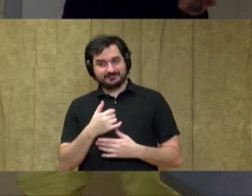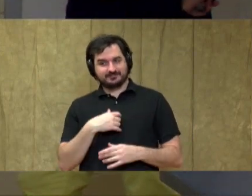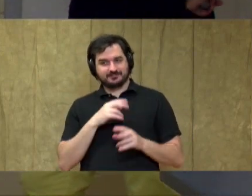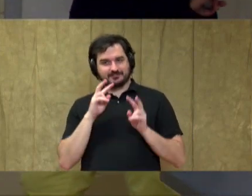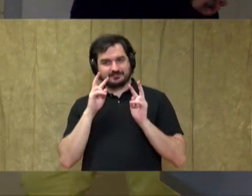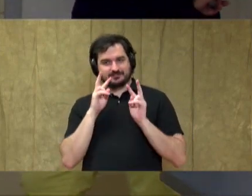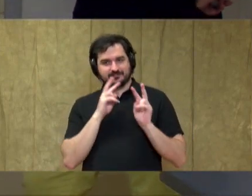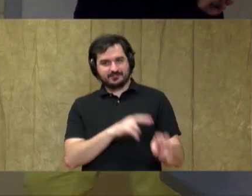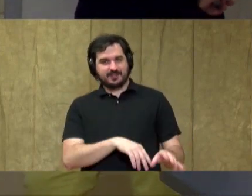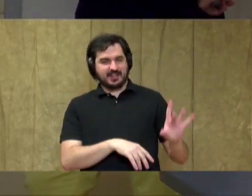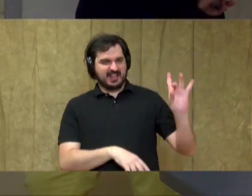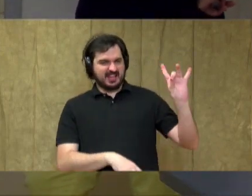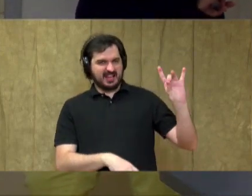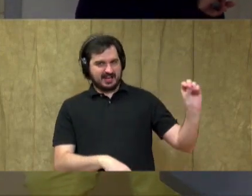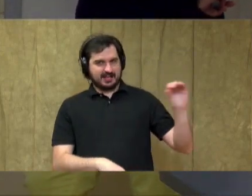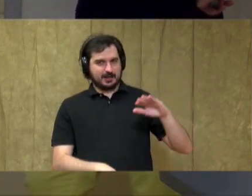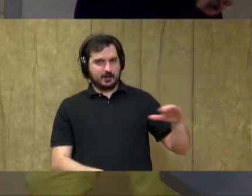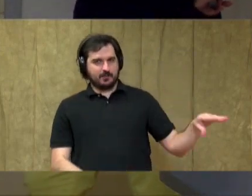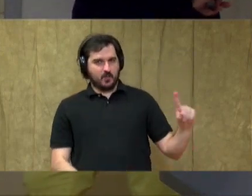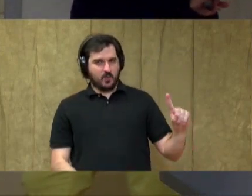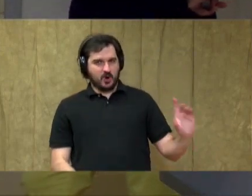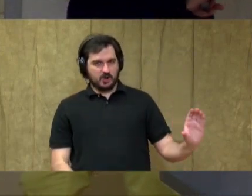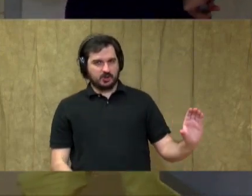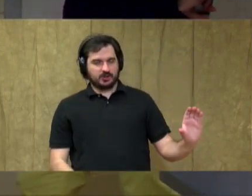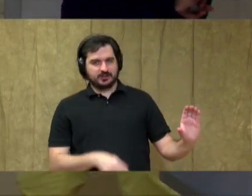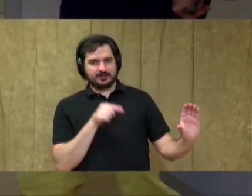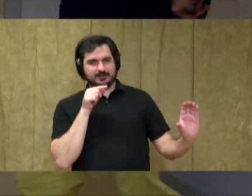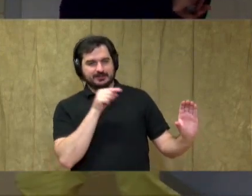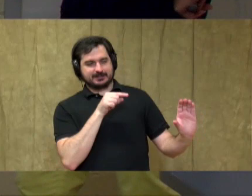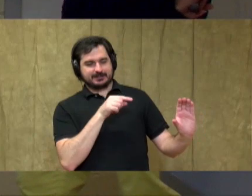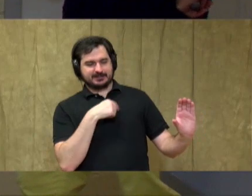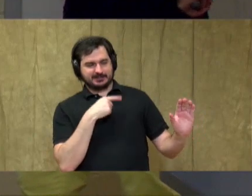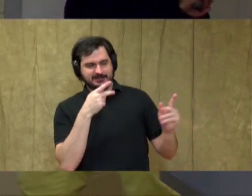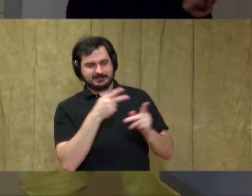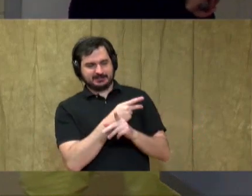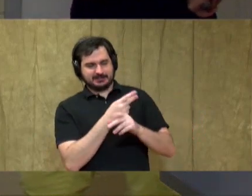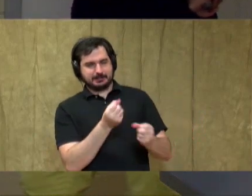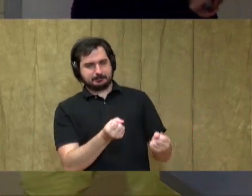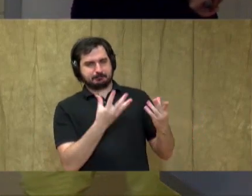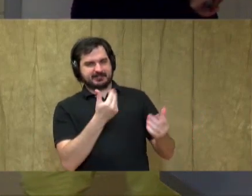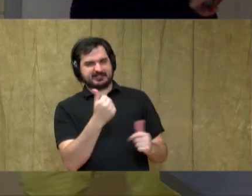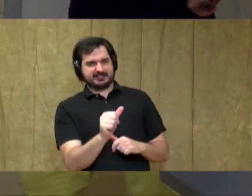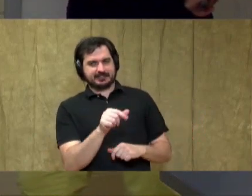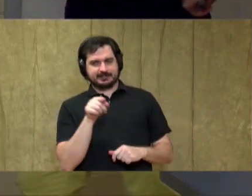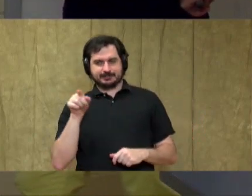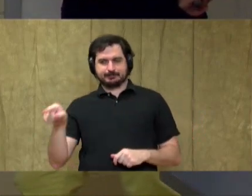at our 80 hundredths over there. Can you figure out how many tenths that would be?